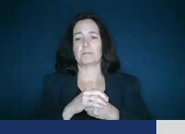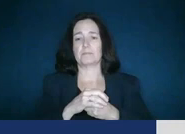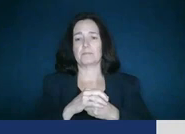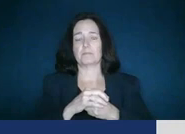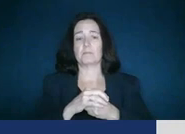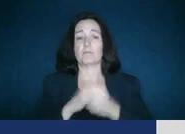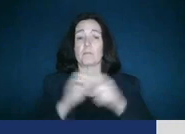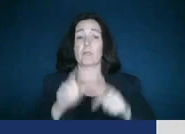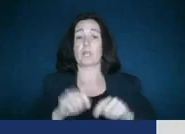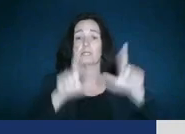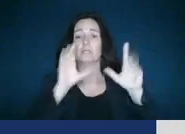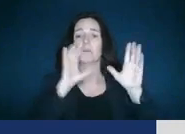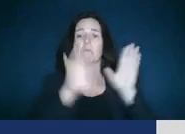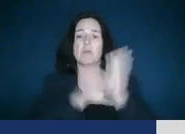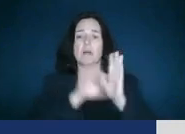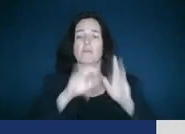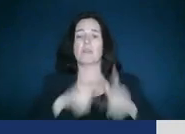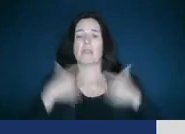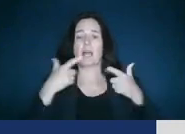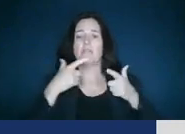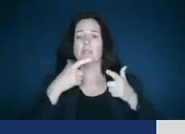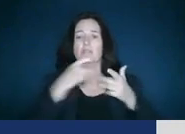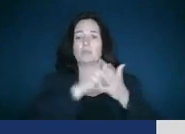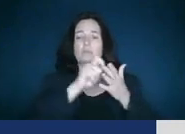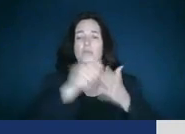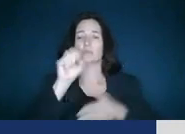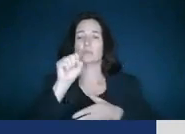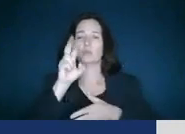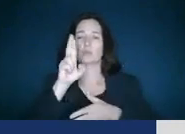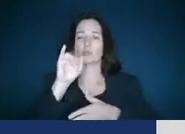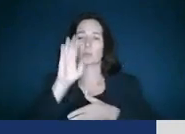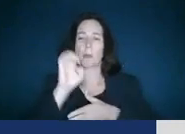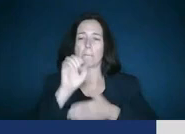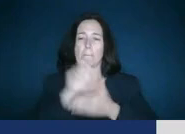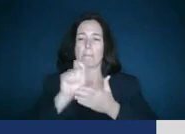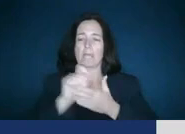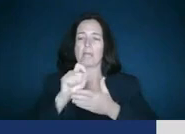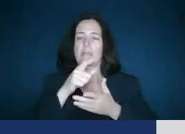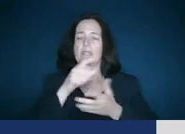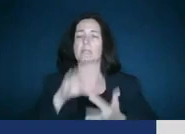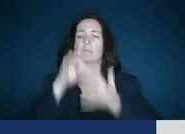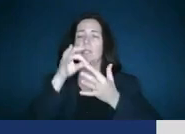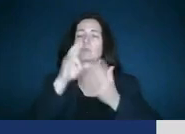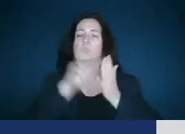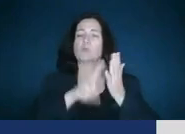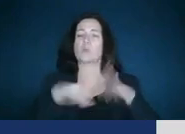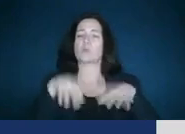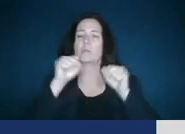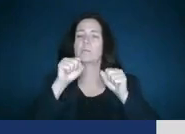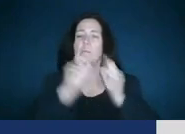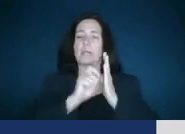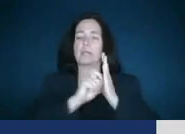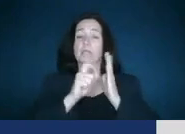This slide shows a picture of a Live Scribe pen, which is a specialized note-taking pen that is sometimes approved